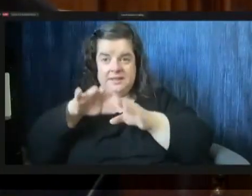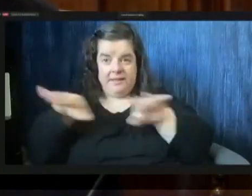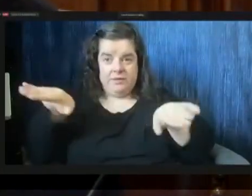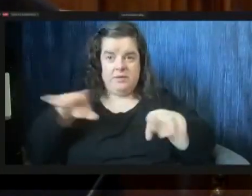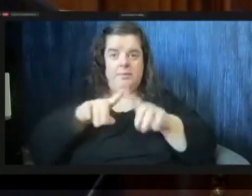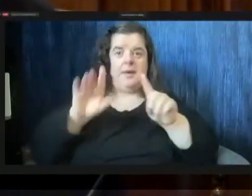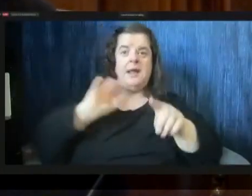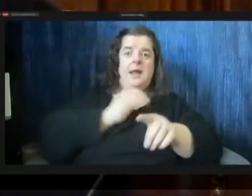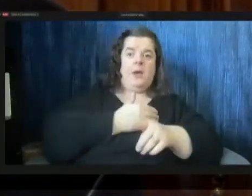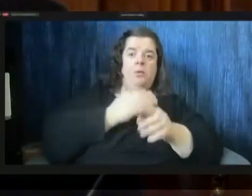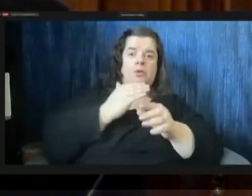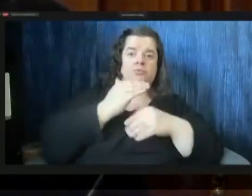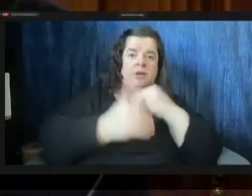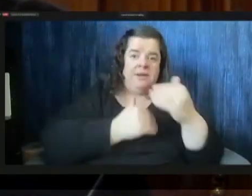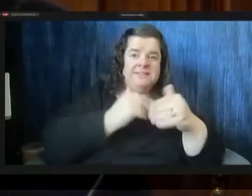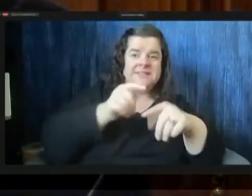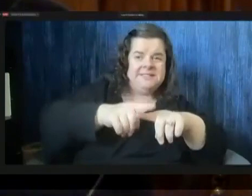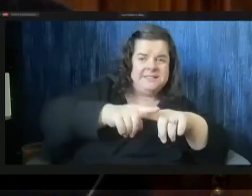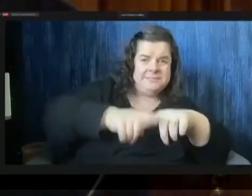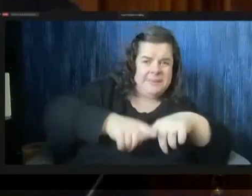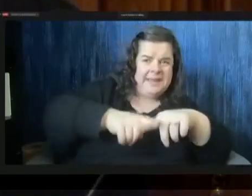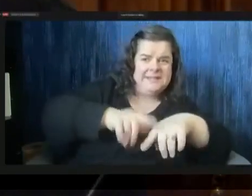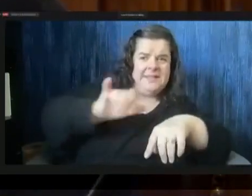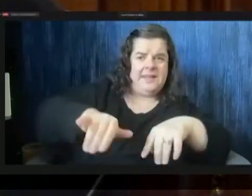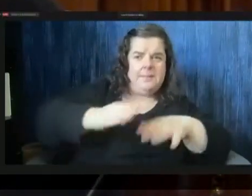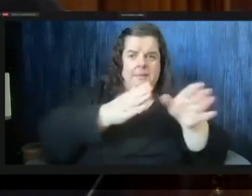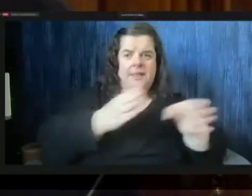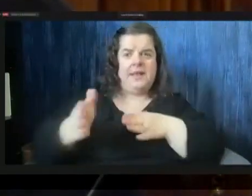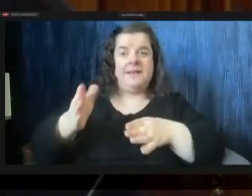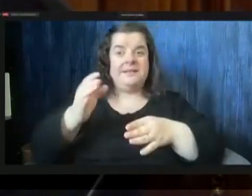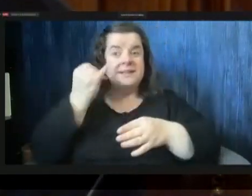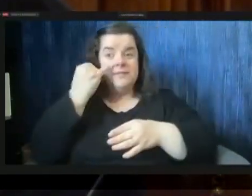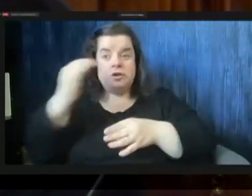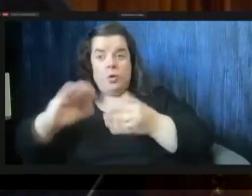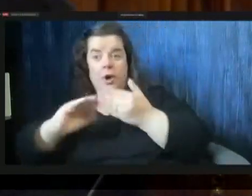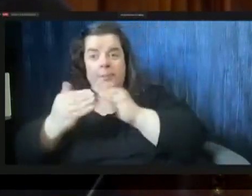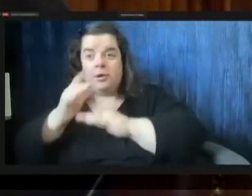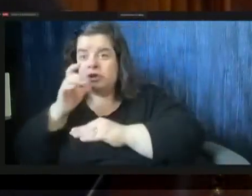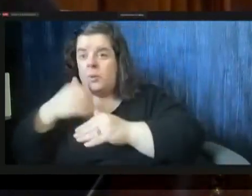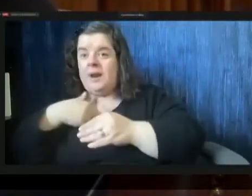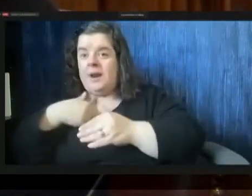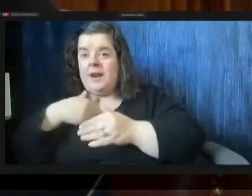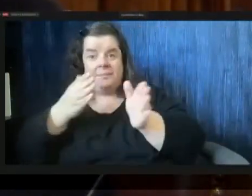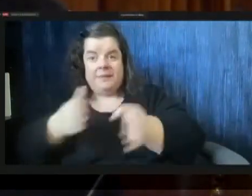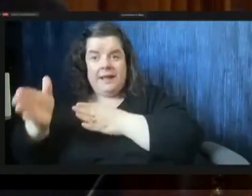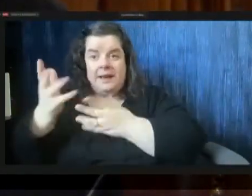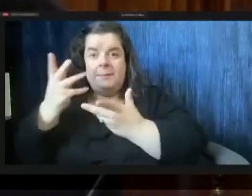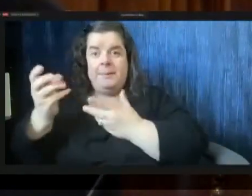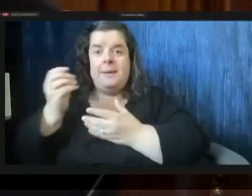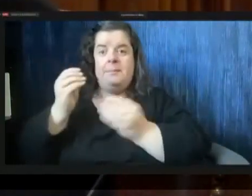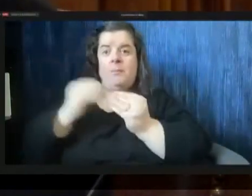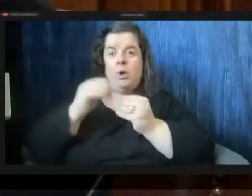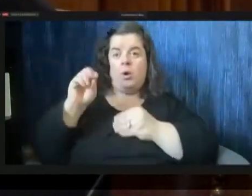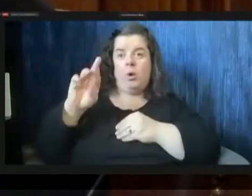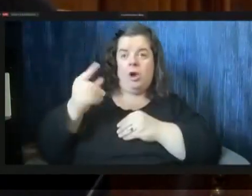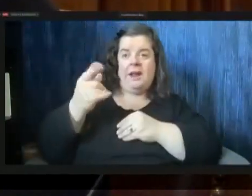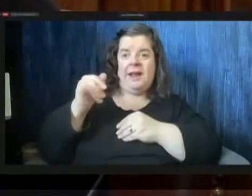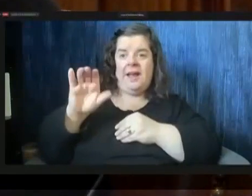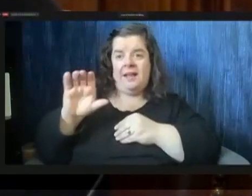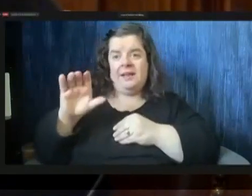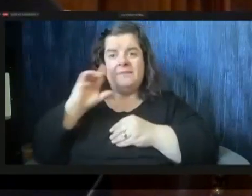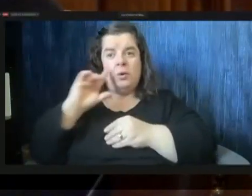really based on that plan. For communities that don't have a plan, it may be a little more organic in how they're scoring them. But